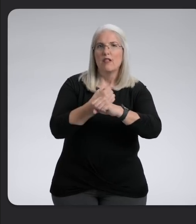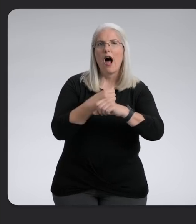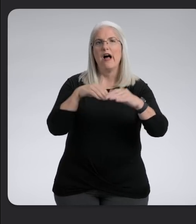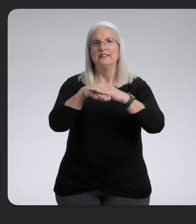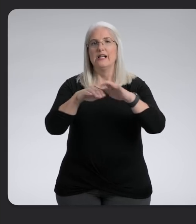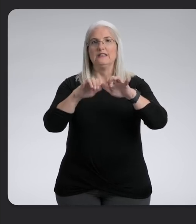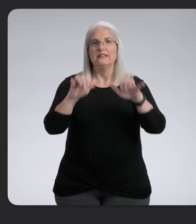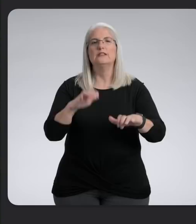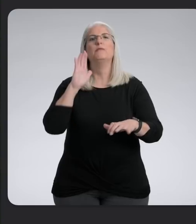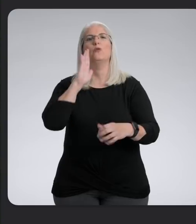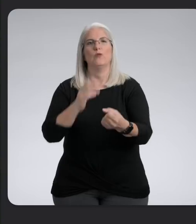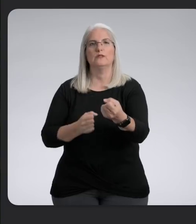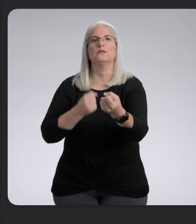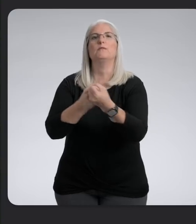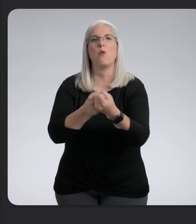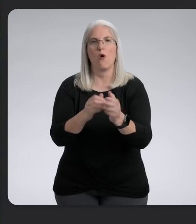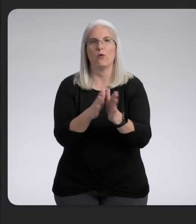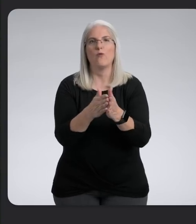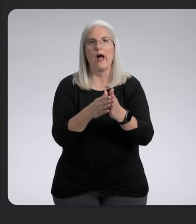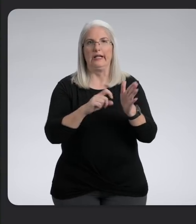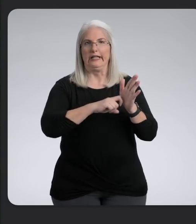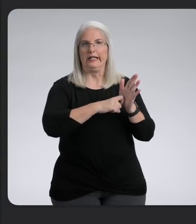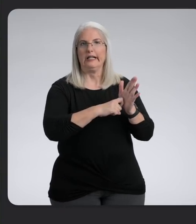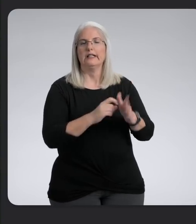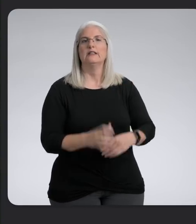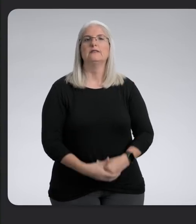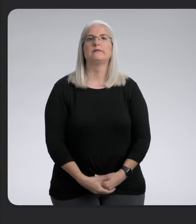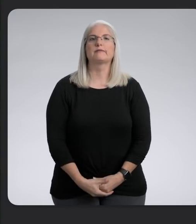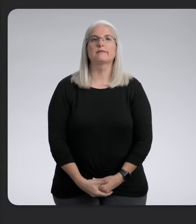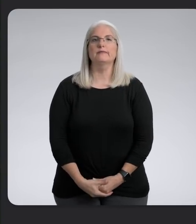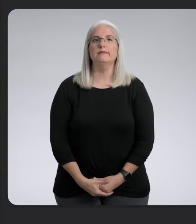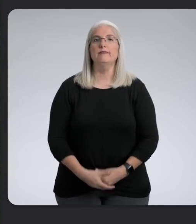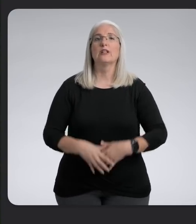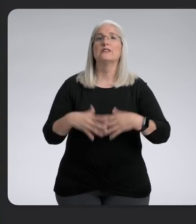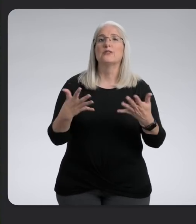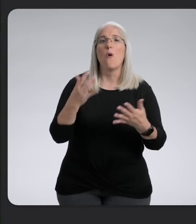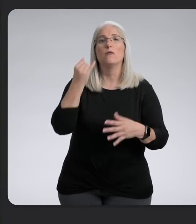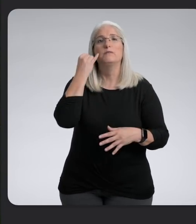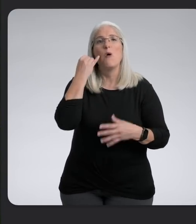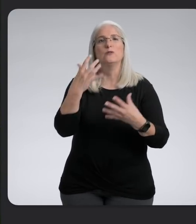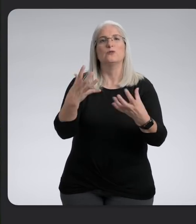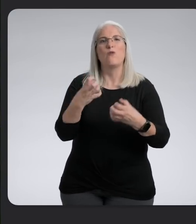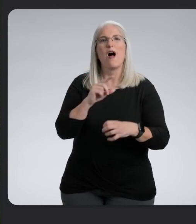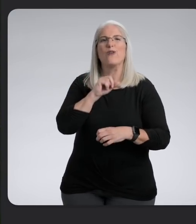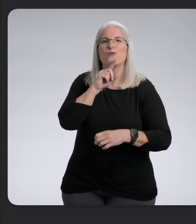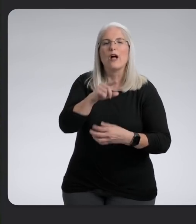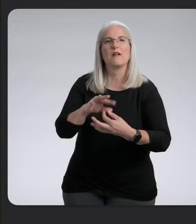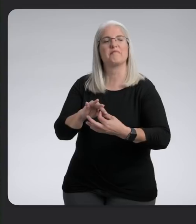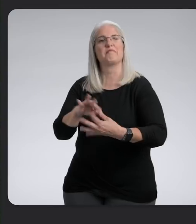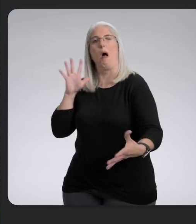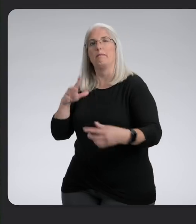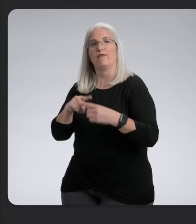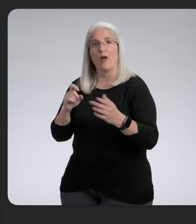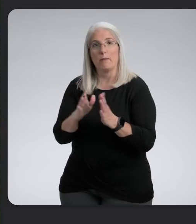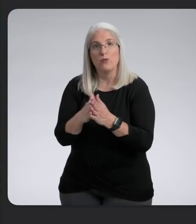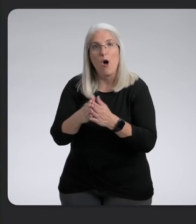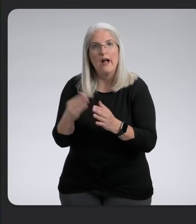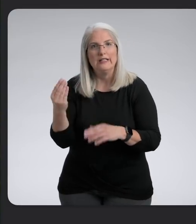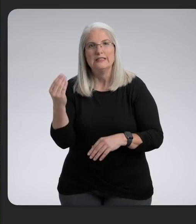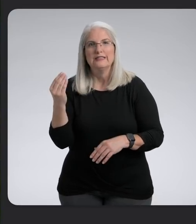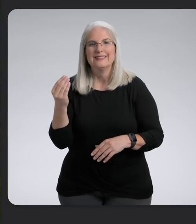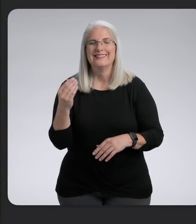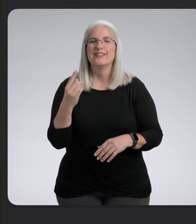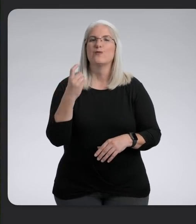all the places you go. However, to be fully free of your physical wallet, there's one more thing we need to bring to